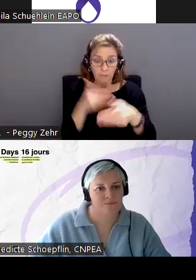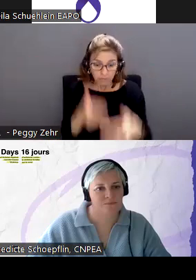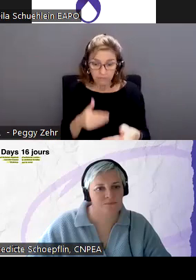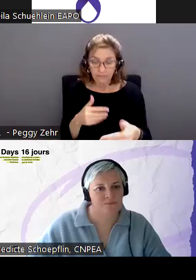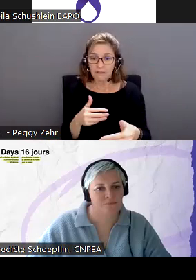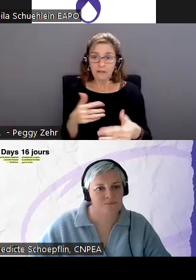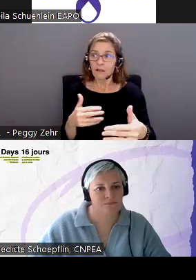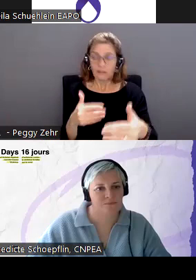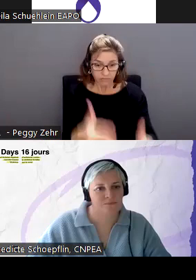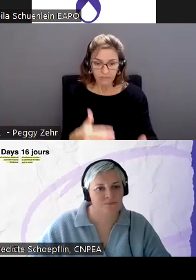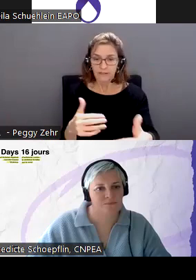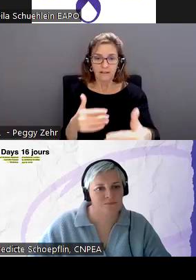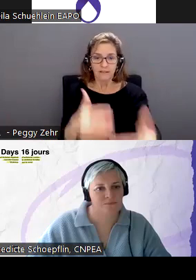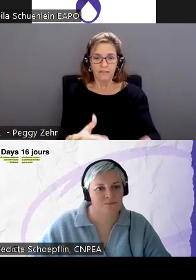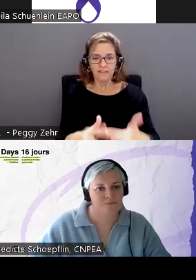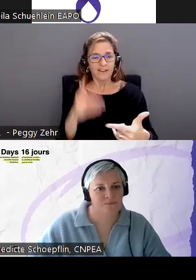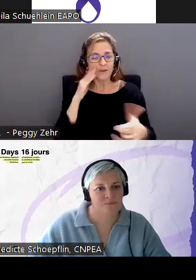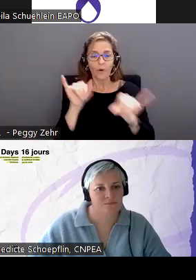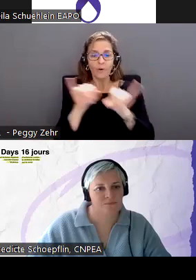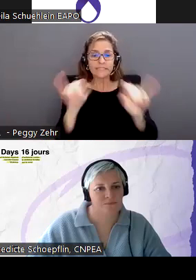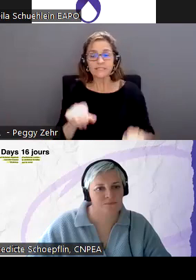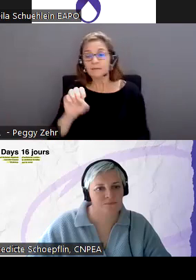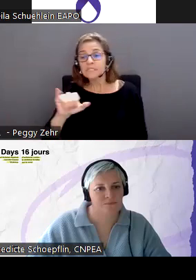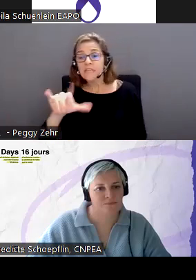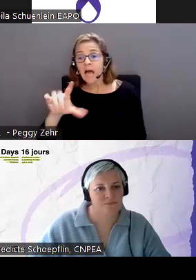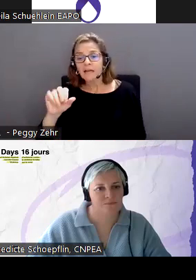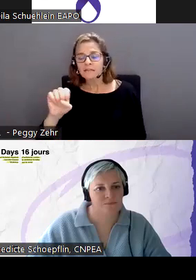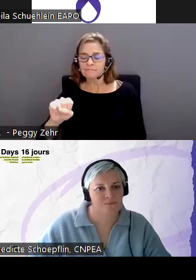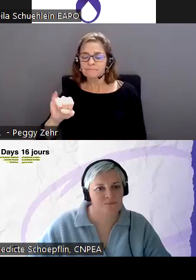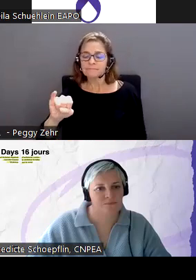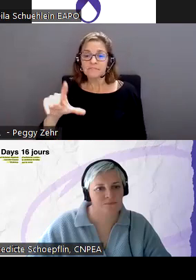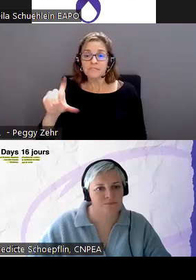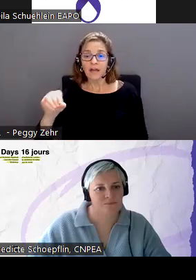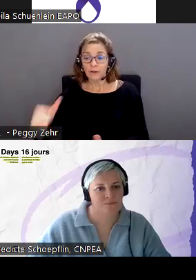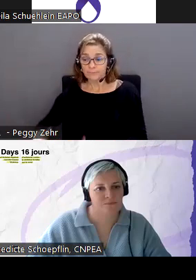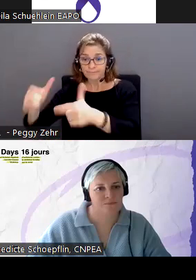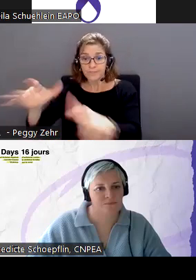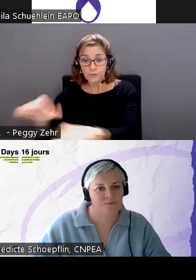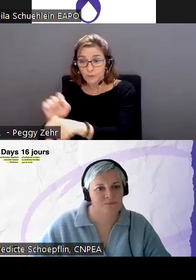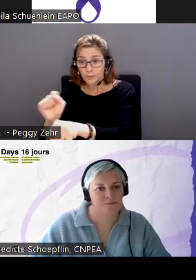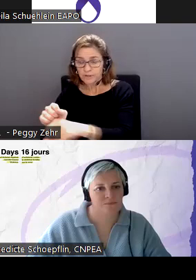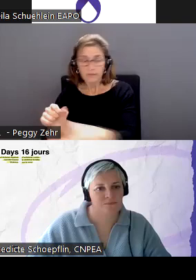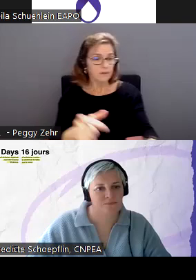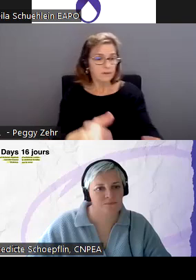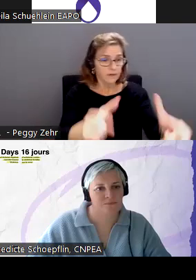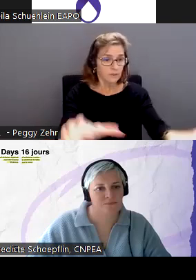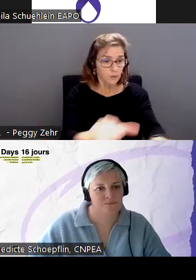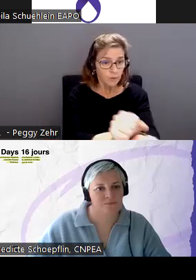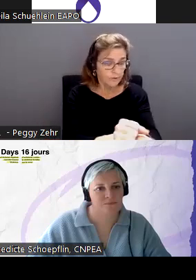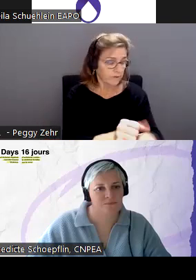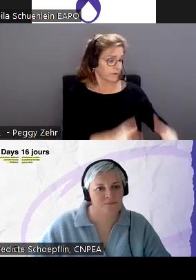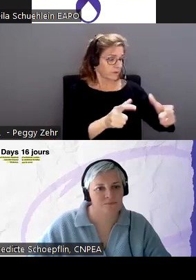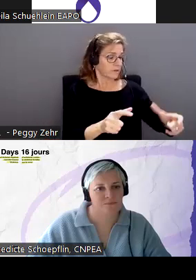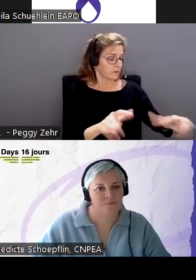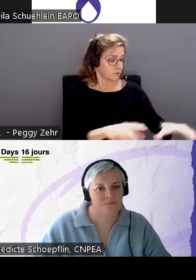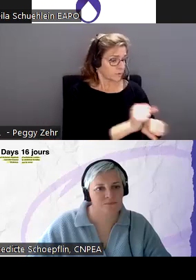about fragmented systems, siloed organizations. If we're going to actually figure out how to work